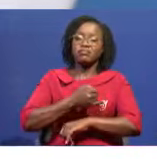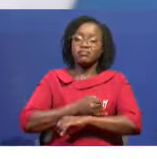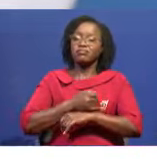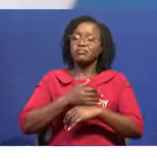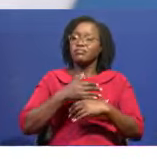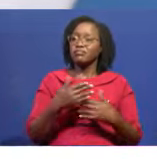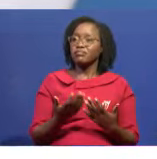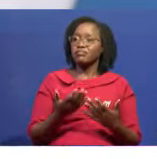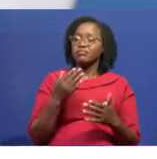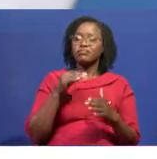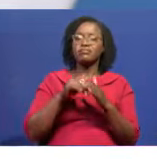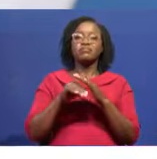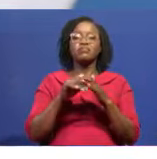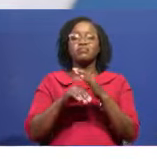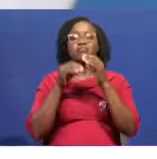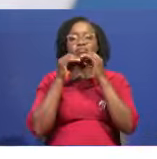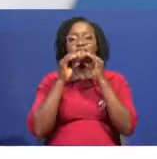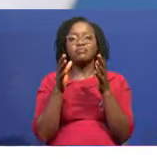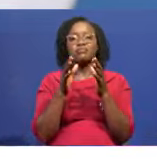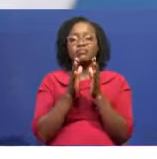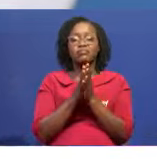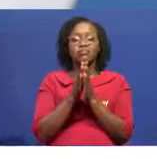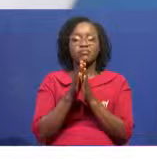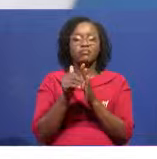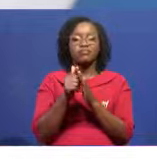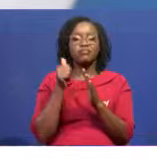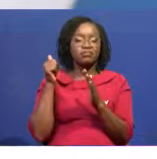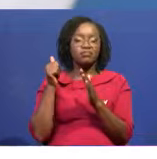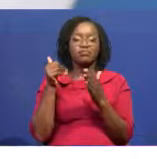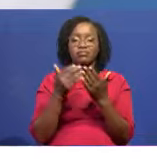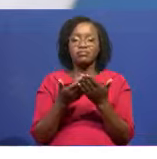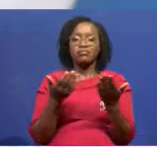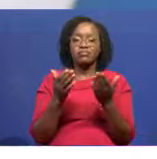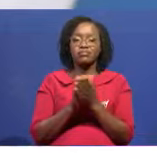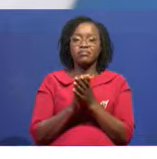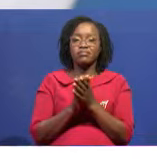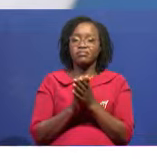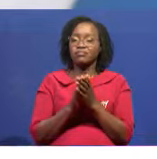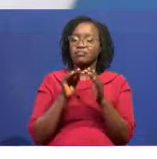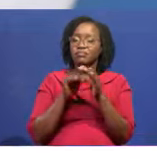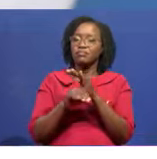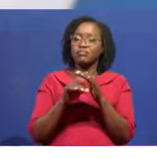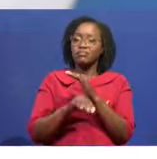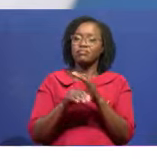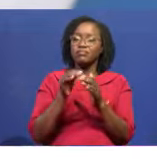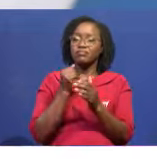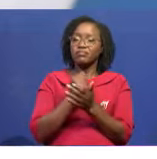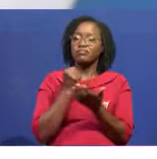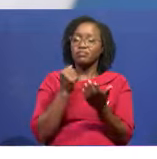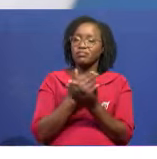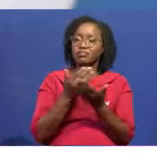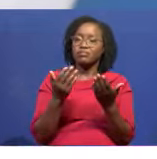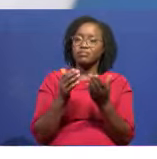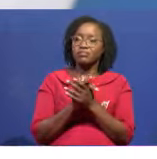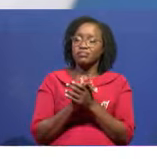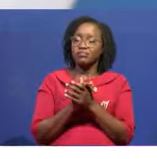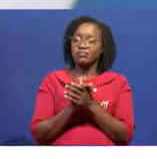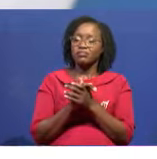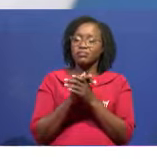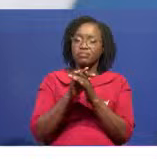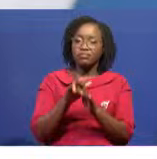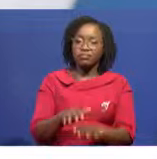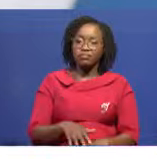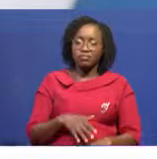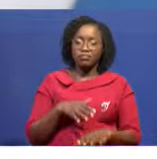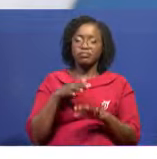how do I access information when it is denied, and how do I access the Ombudsman's office. So that's also another challenge that we're having, but slowly by